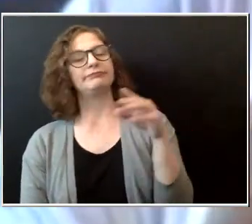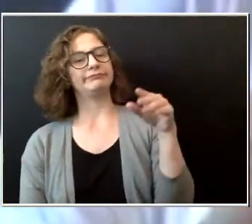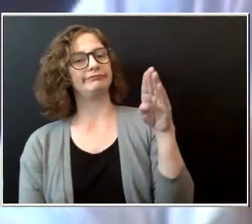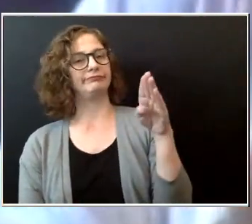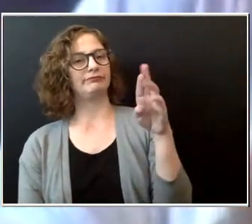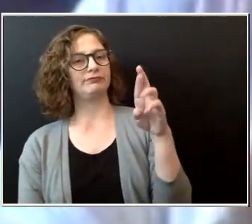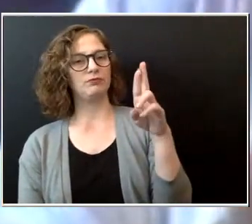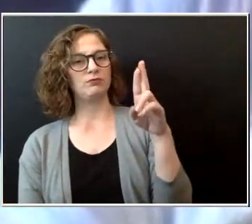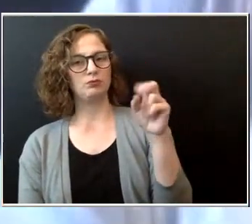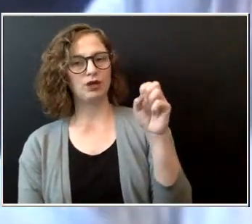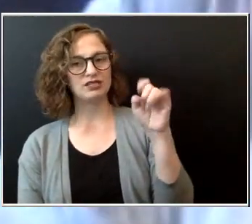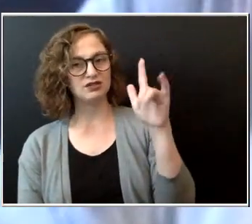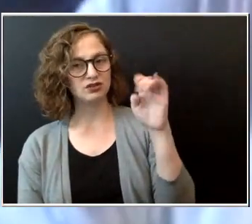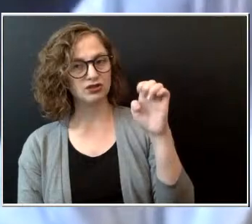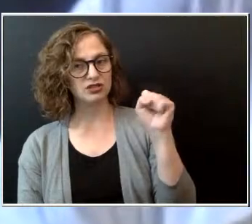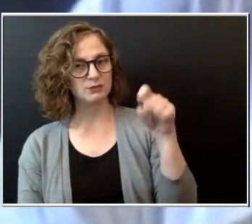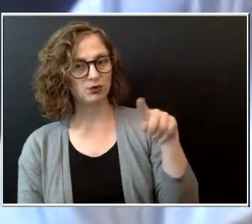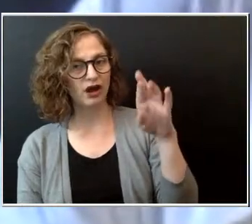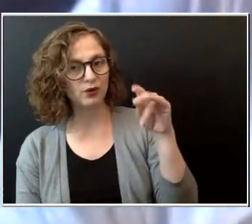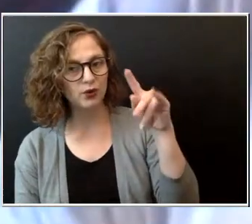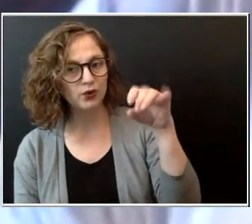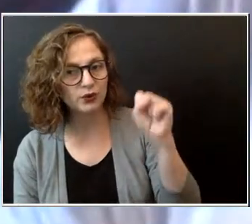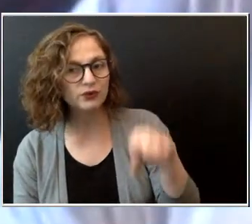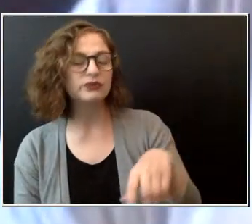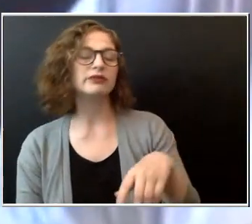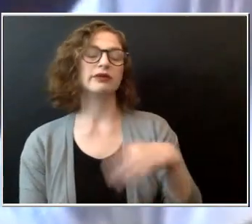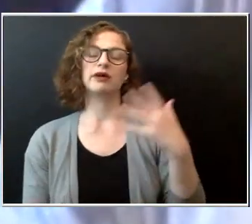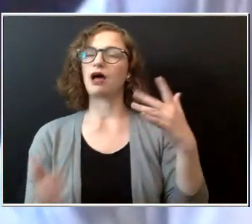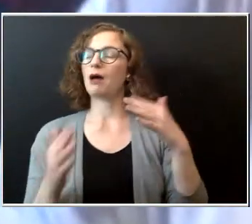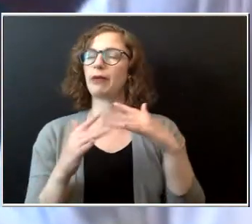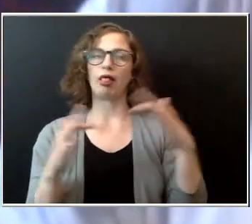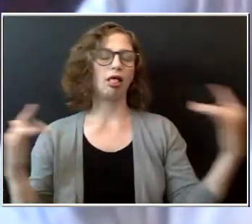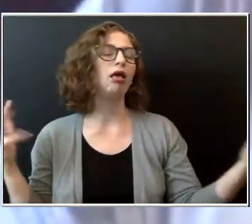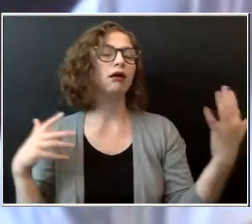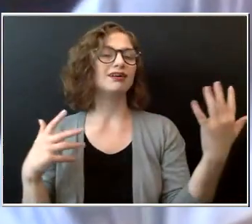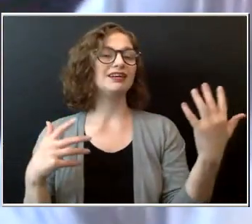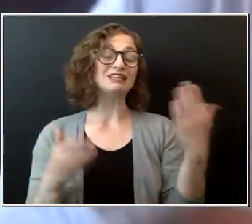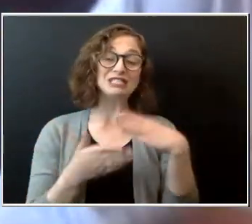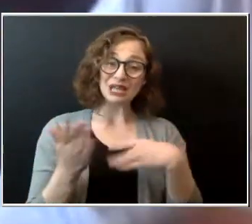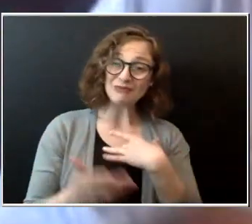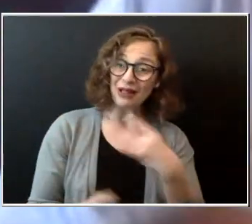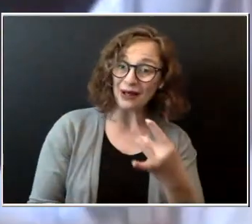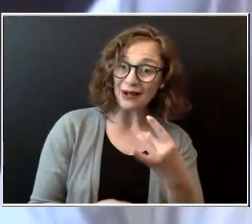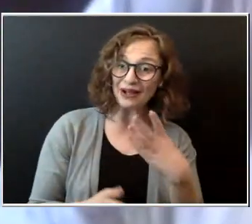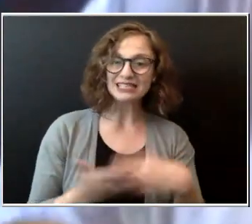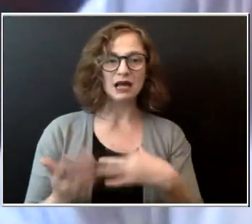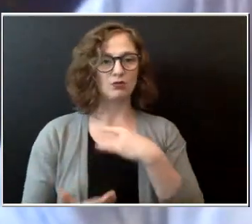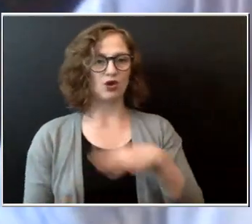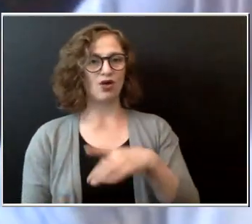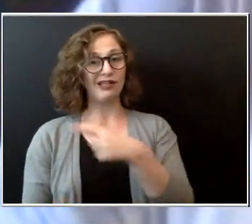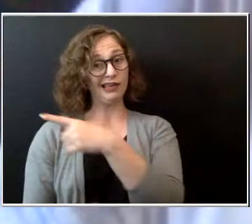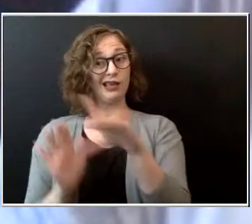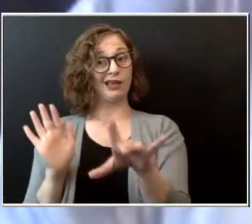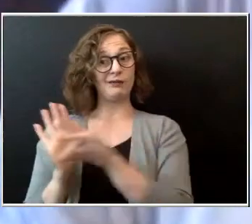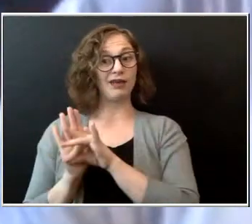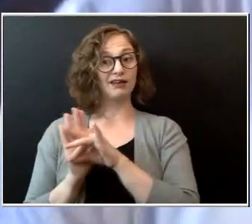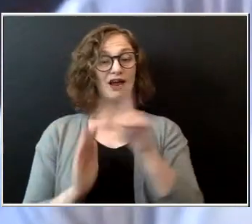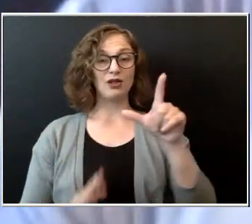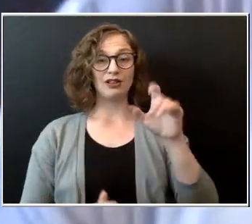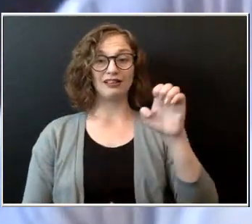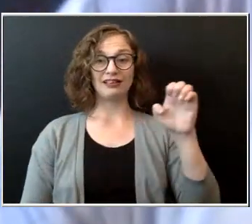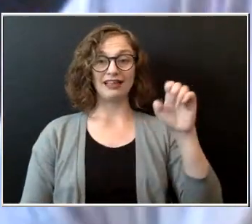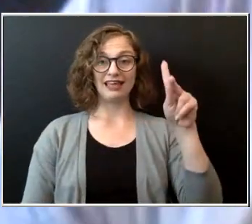And some of them we liked and some we didn't like, but it's kind of fun to try that. He also picked out leeks, which is kind of a random